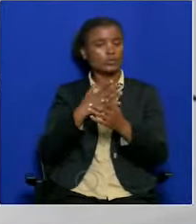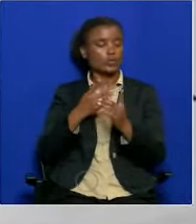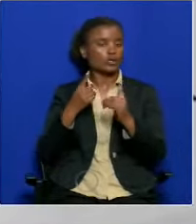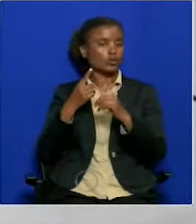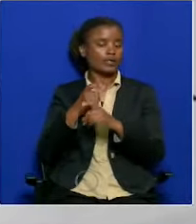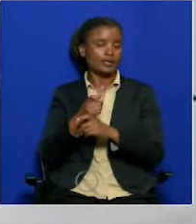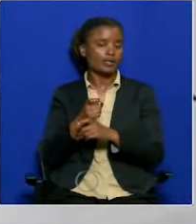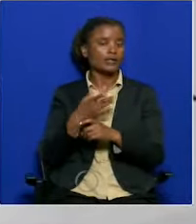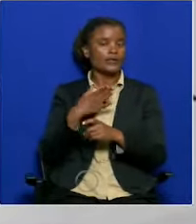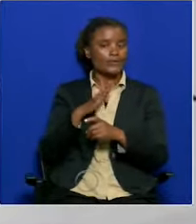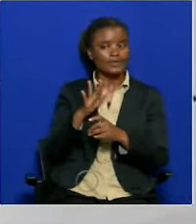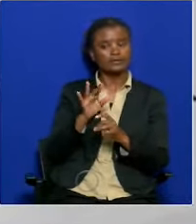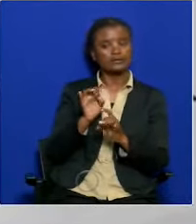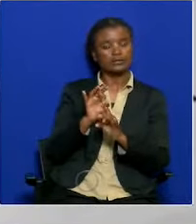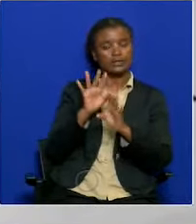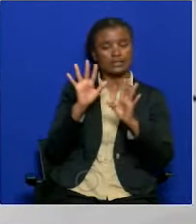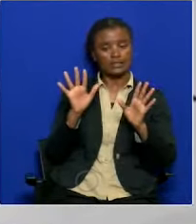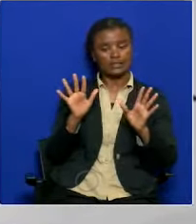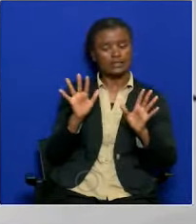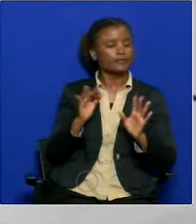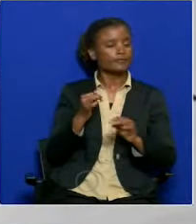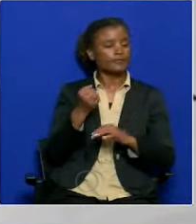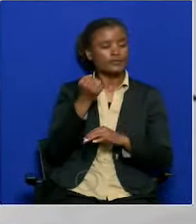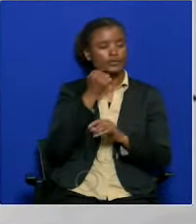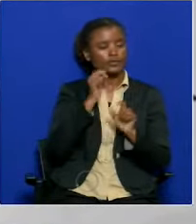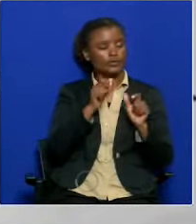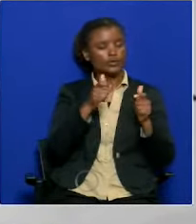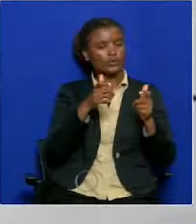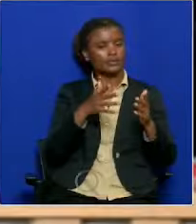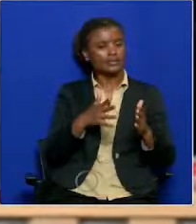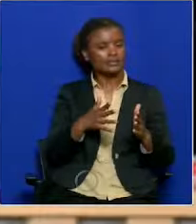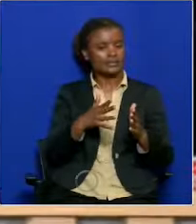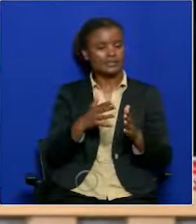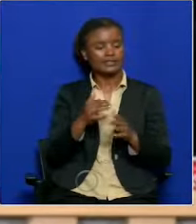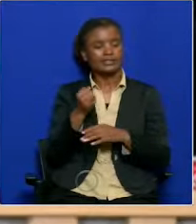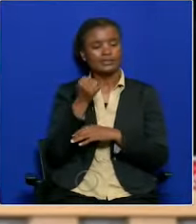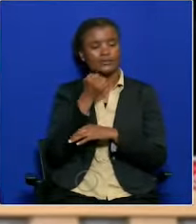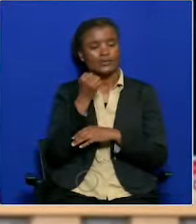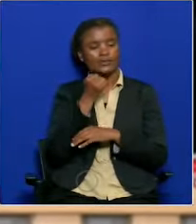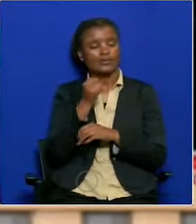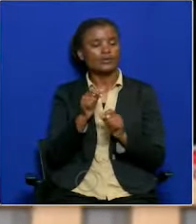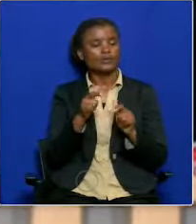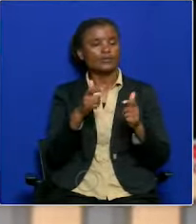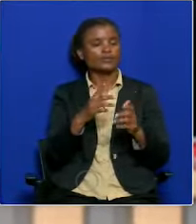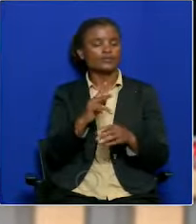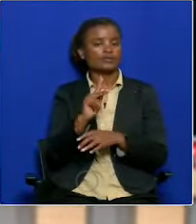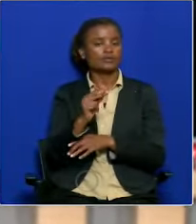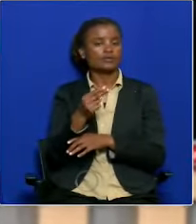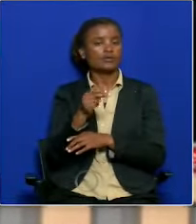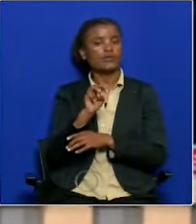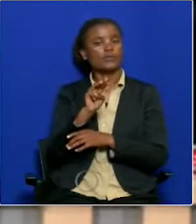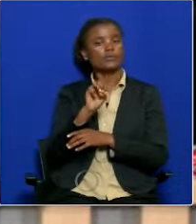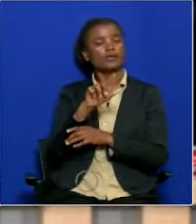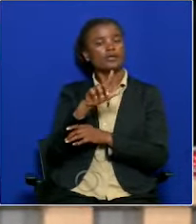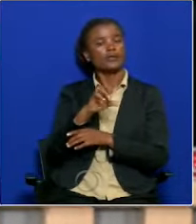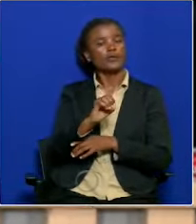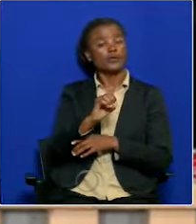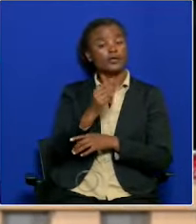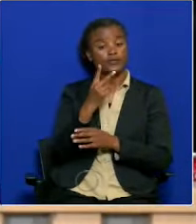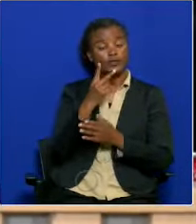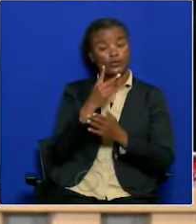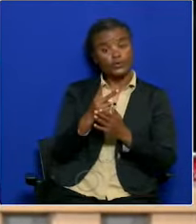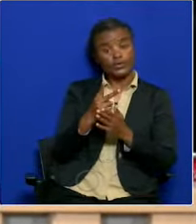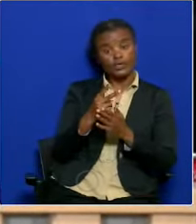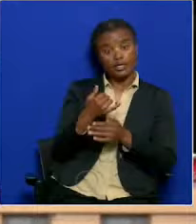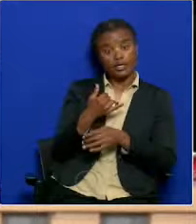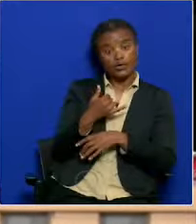you said Sorry, good morning, Commissioner. too bad. Kumalo, just to be of some assistance, if you look, the call is actually, that comes in after the